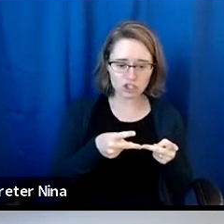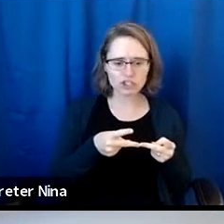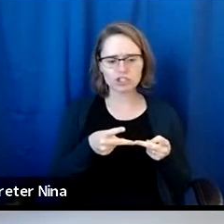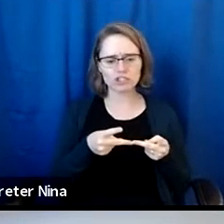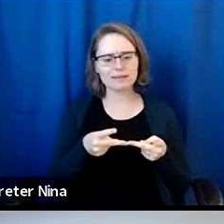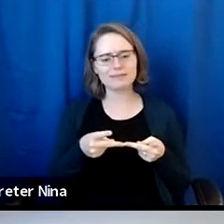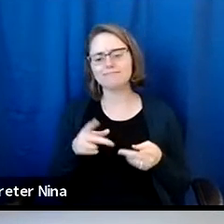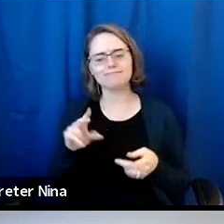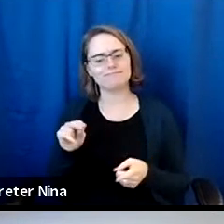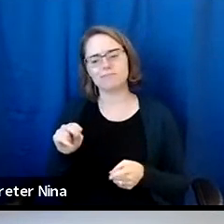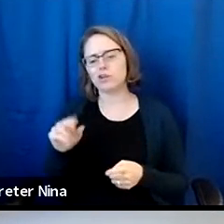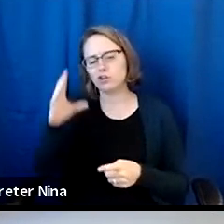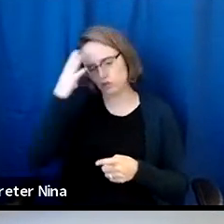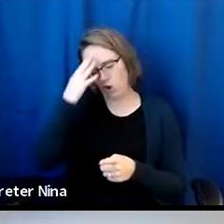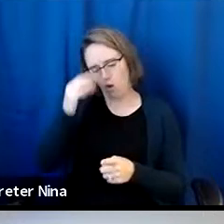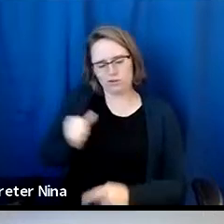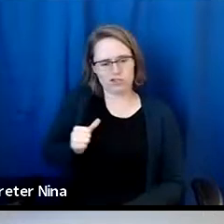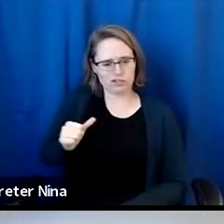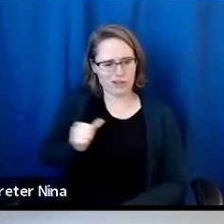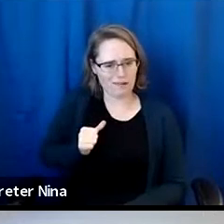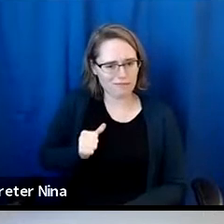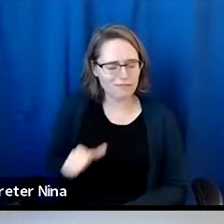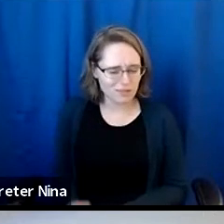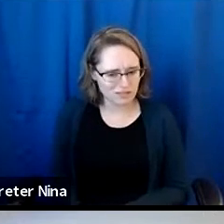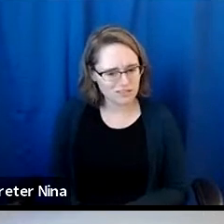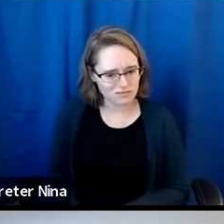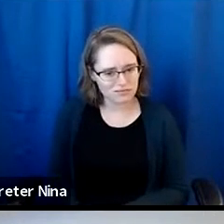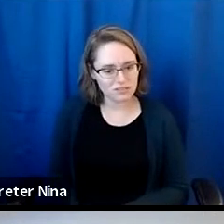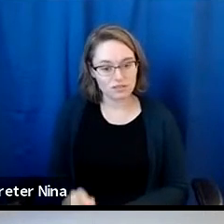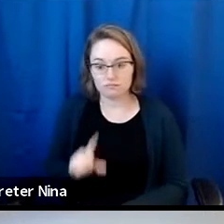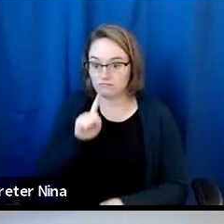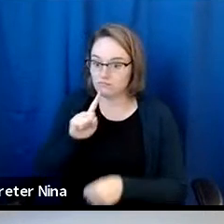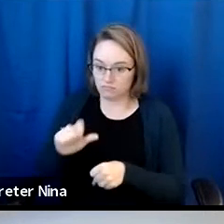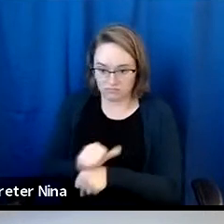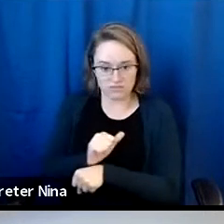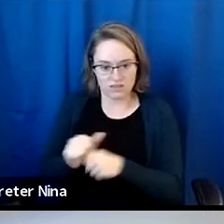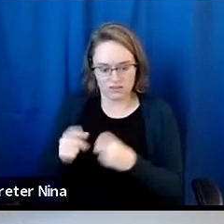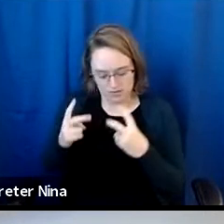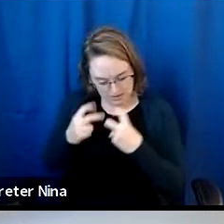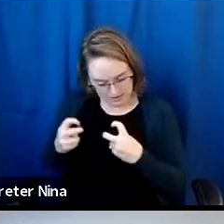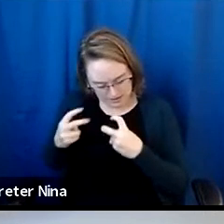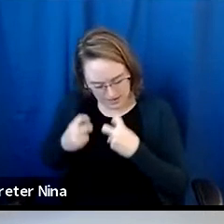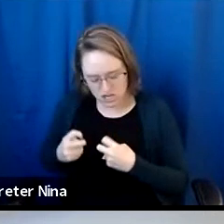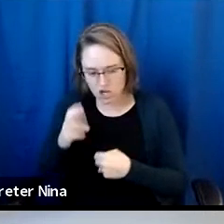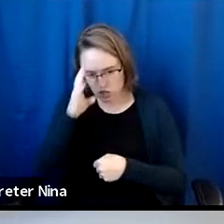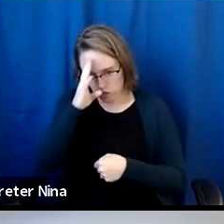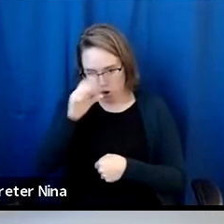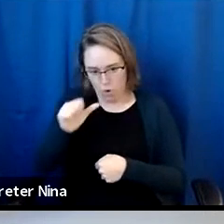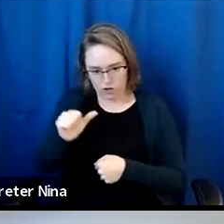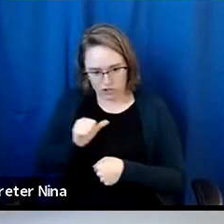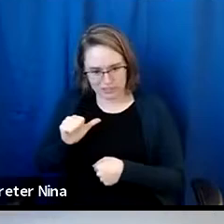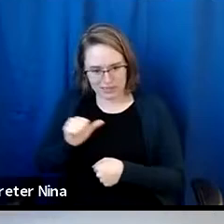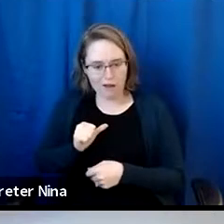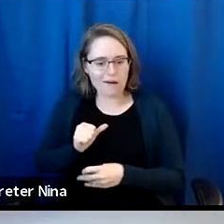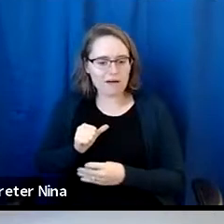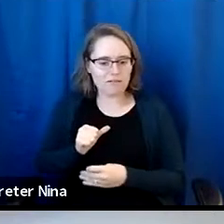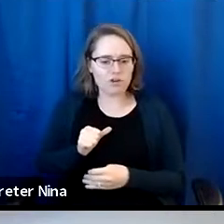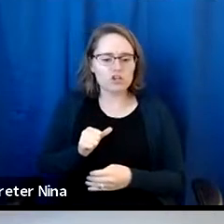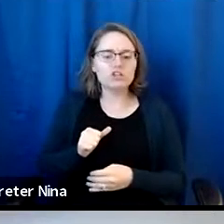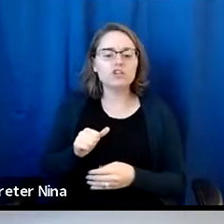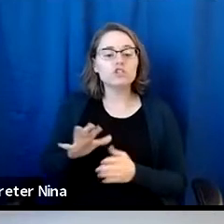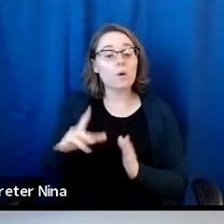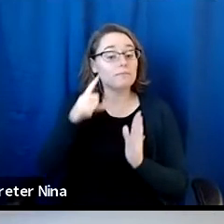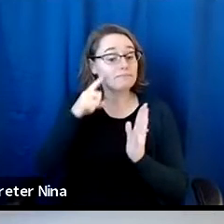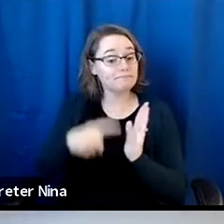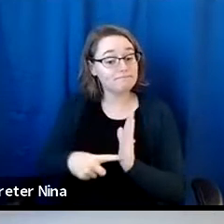know yourself, right? And I mean, really know yourself. And so I can even pair this a little bit with the conversation